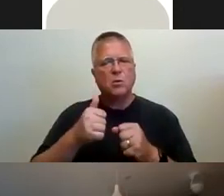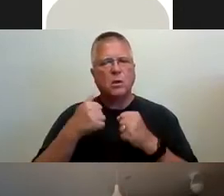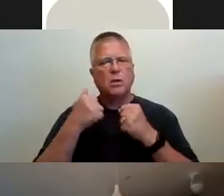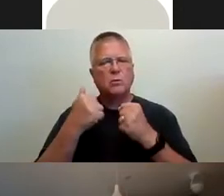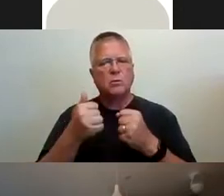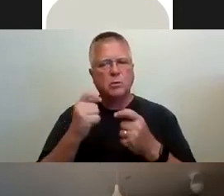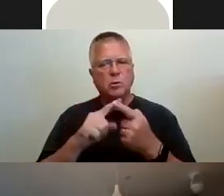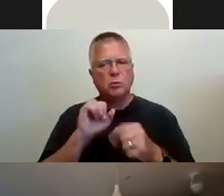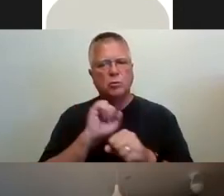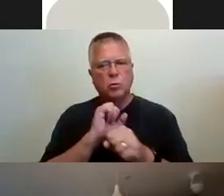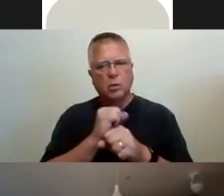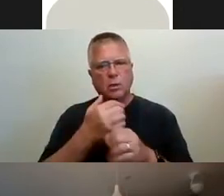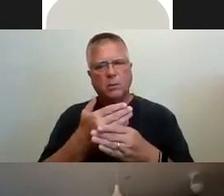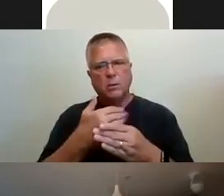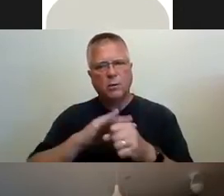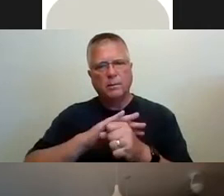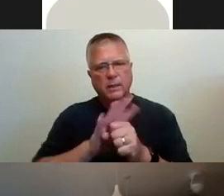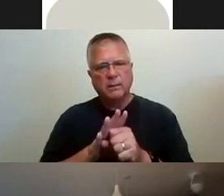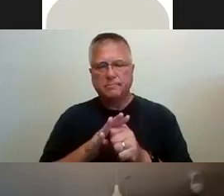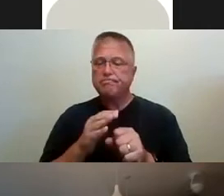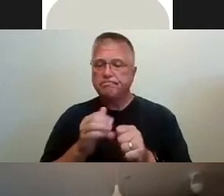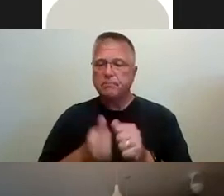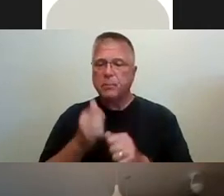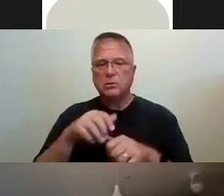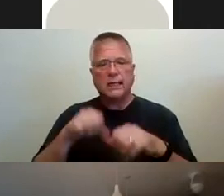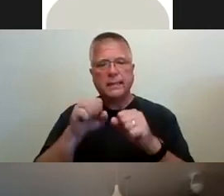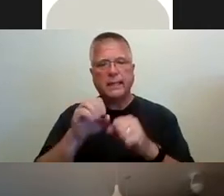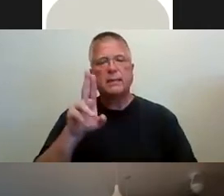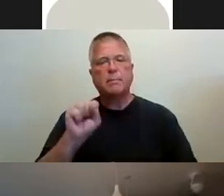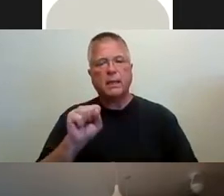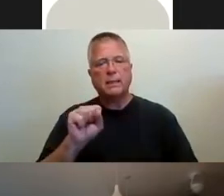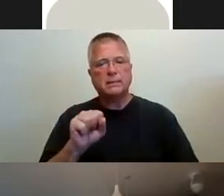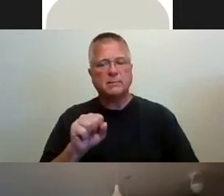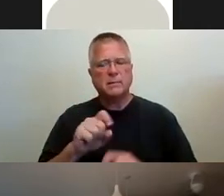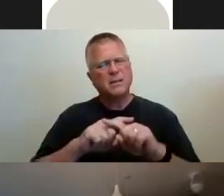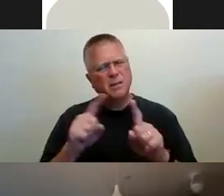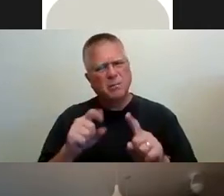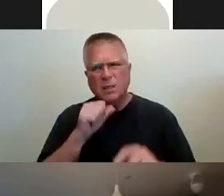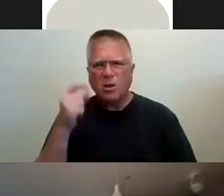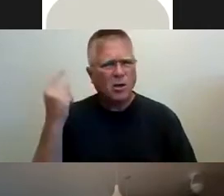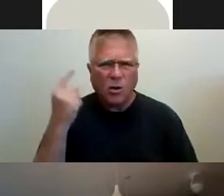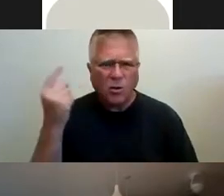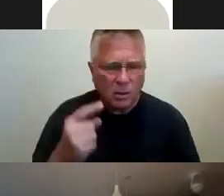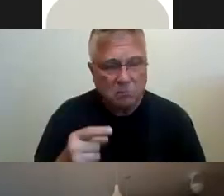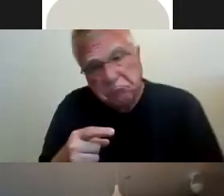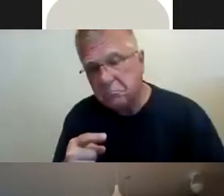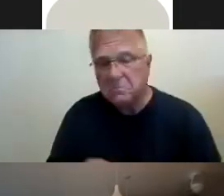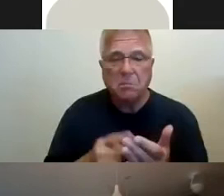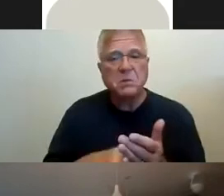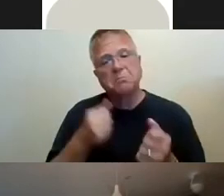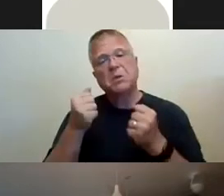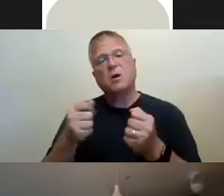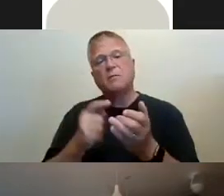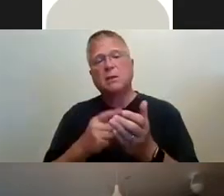the pre-pandemic times, I principally take the bus, but not always. I sometimes drive, and I